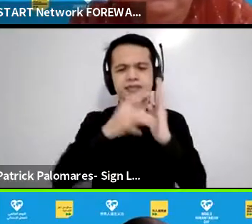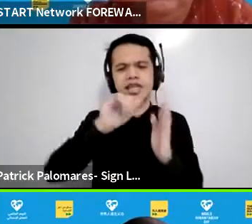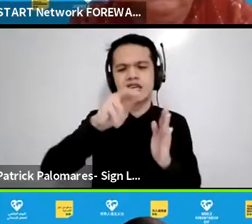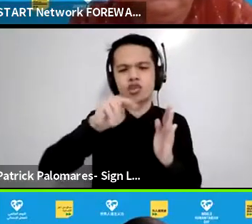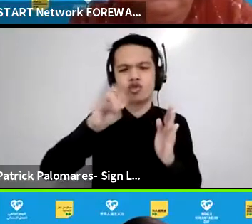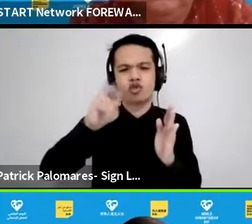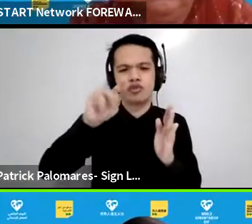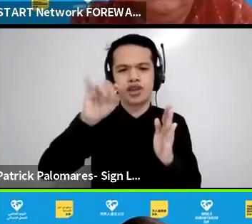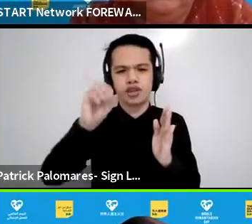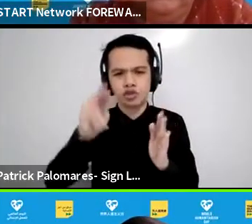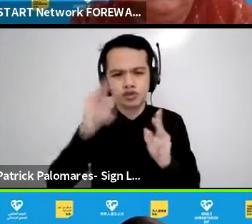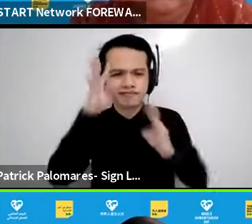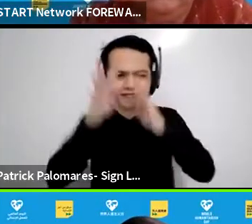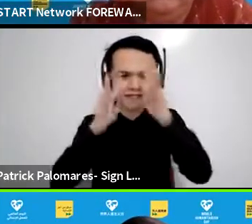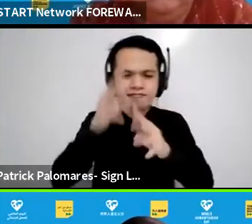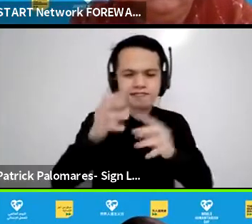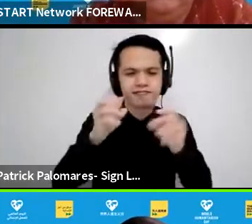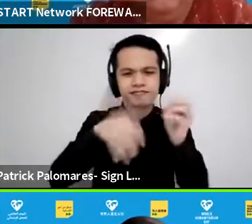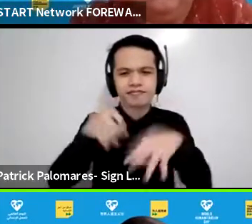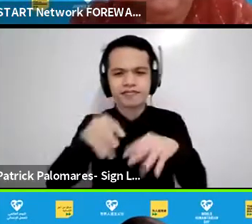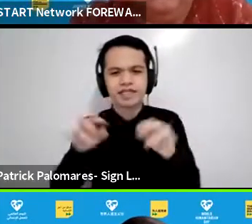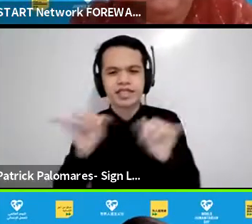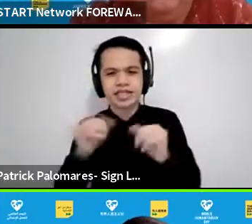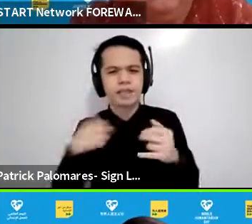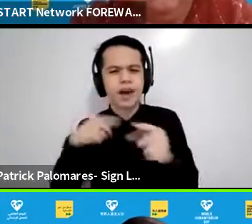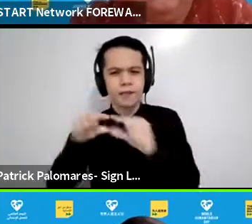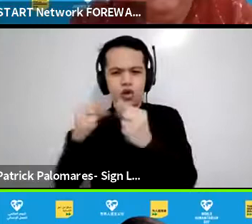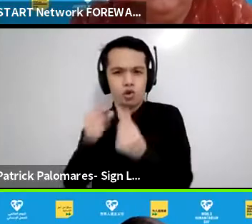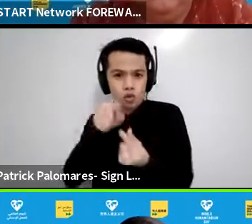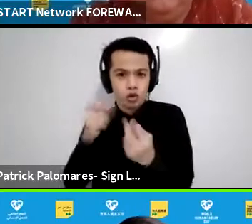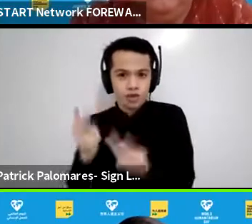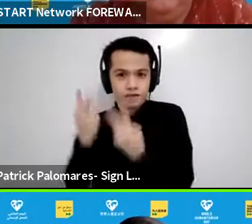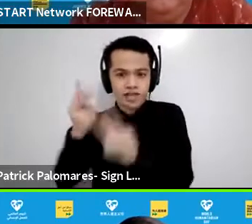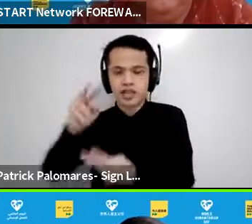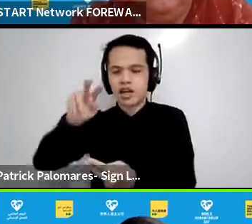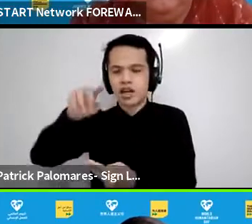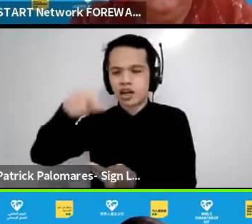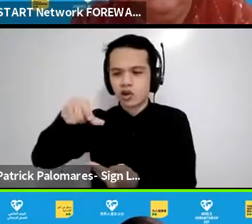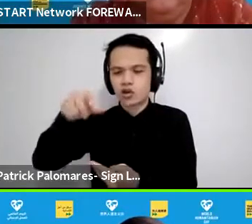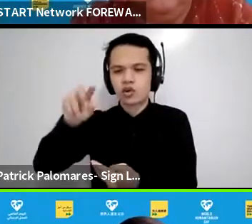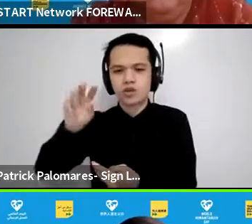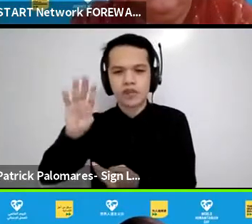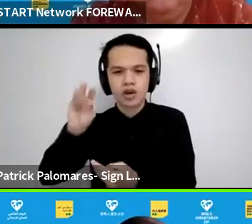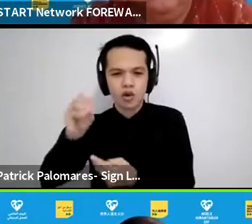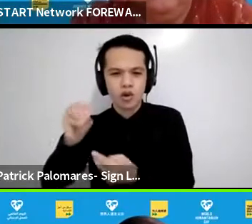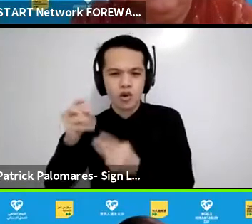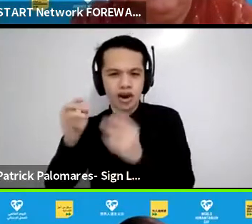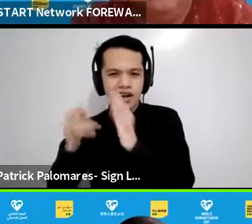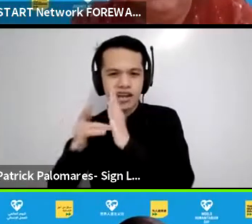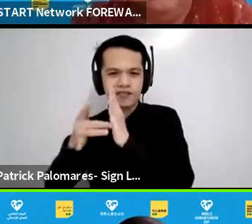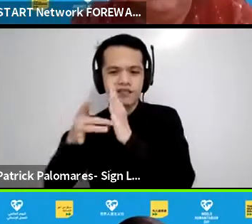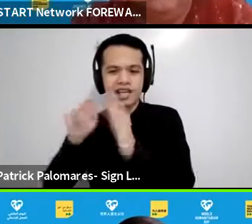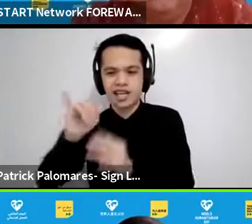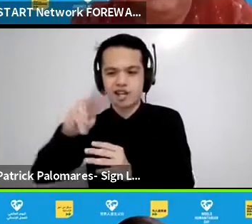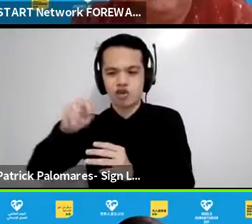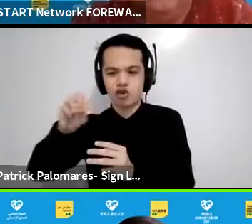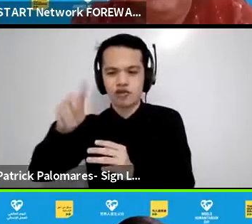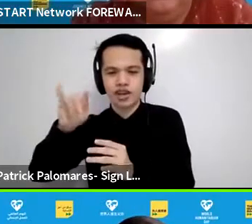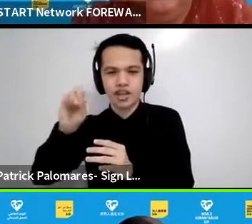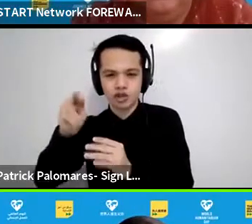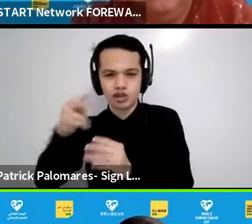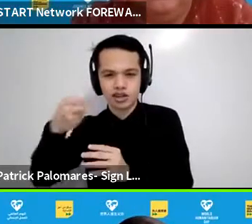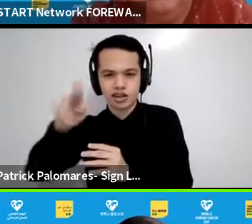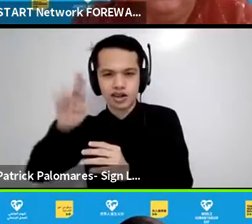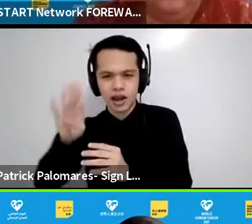And if you visit a group called QBO, Innovation Hub, again, it's a free resource, public-private